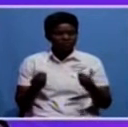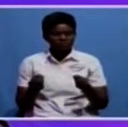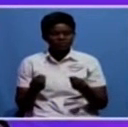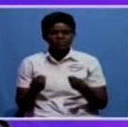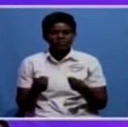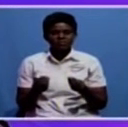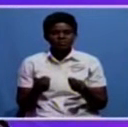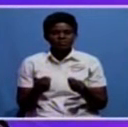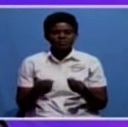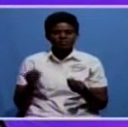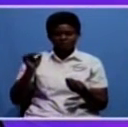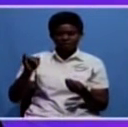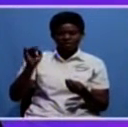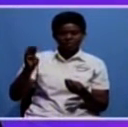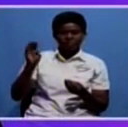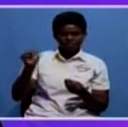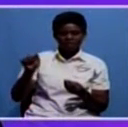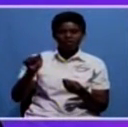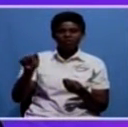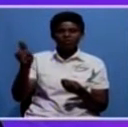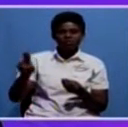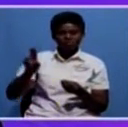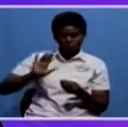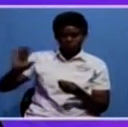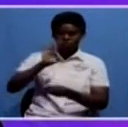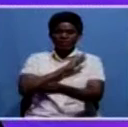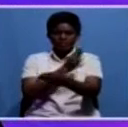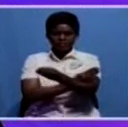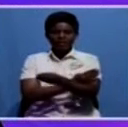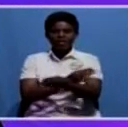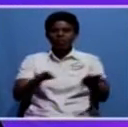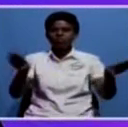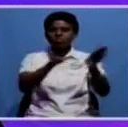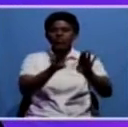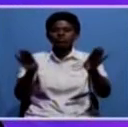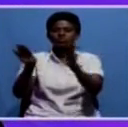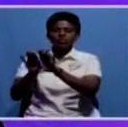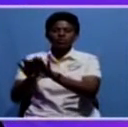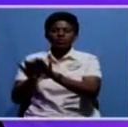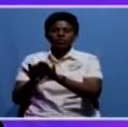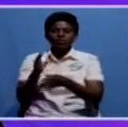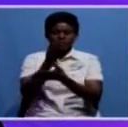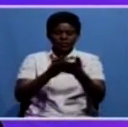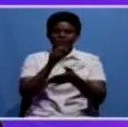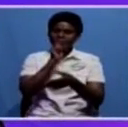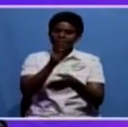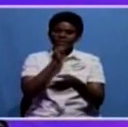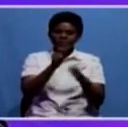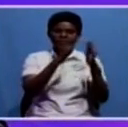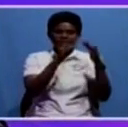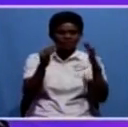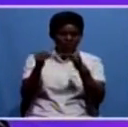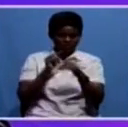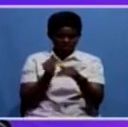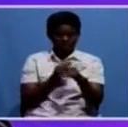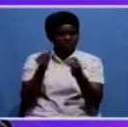the IBA to even use some of the powers that they have in terms of shutting down some of these media houses, because we've hoped